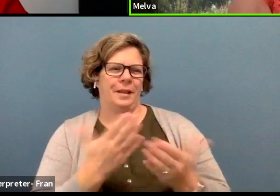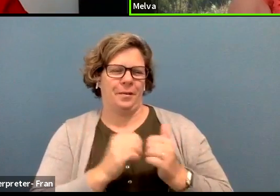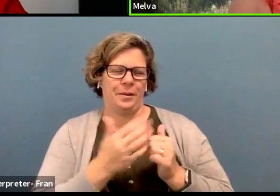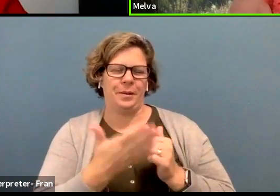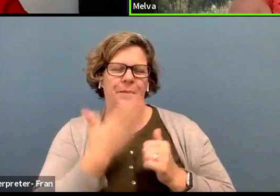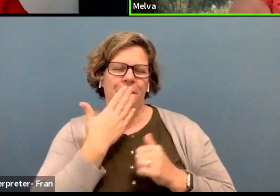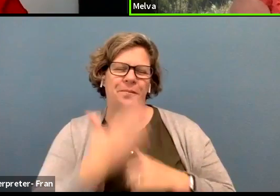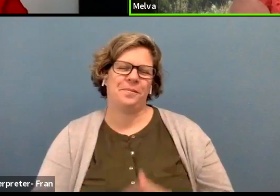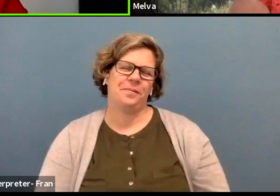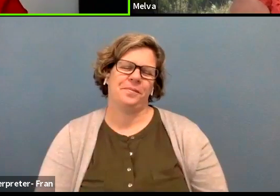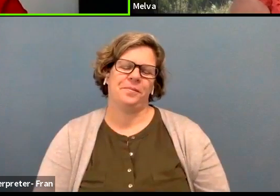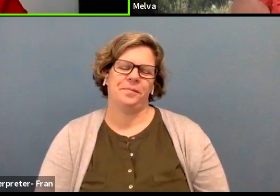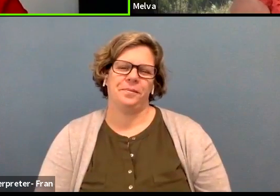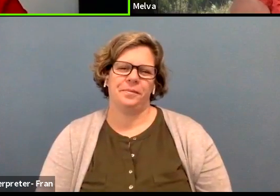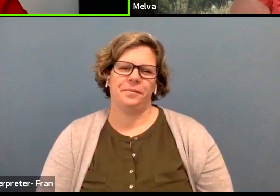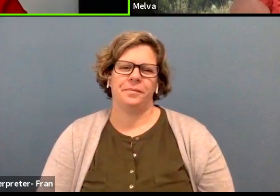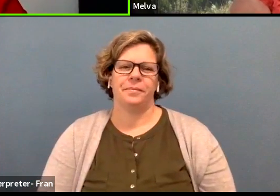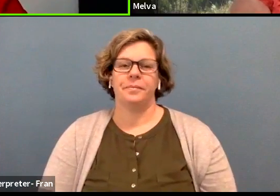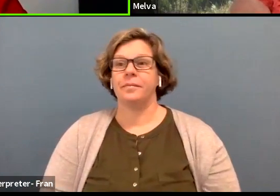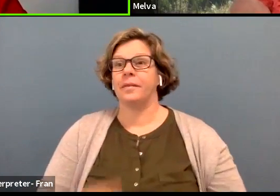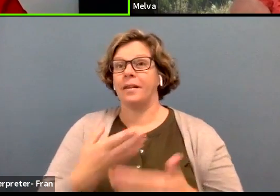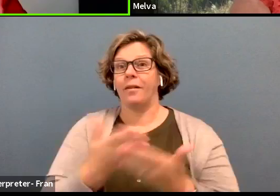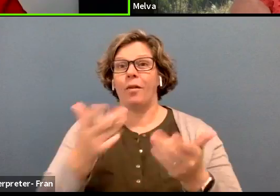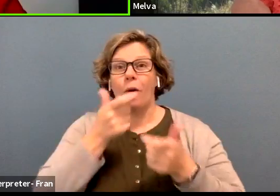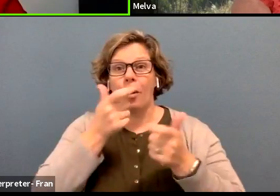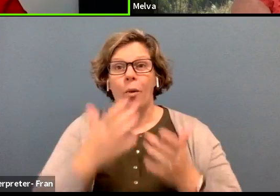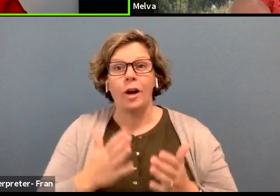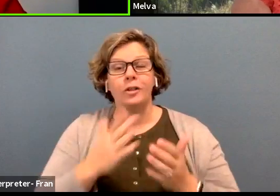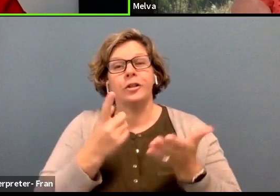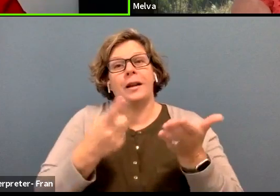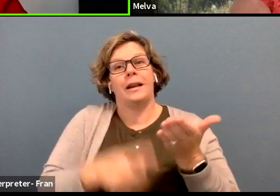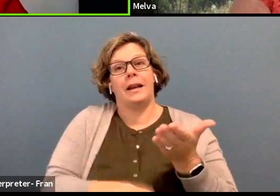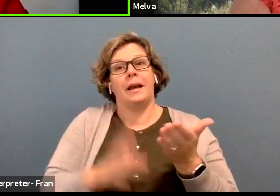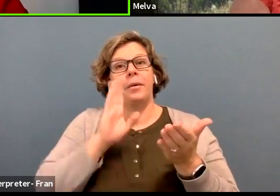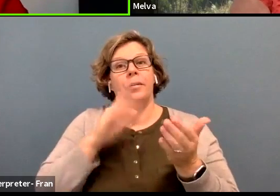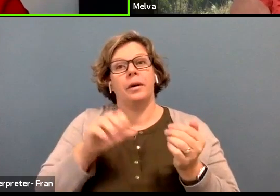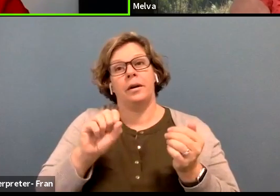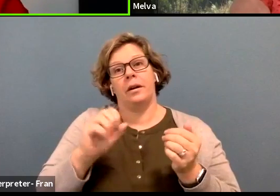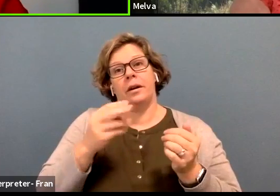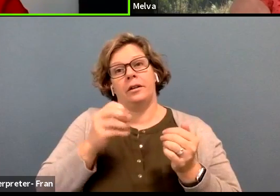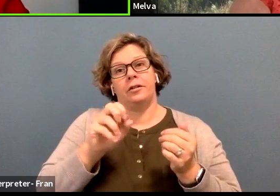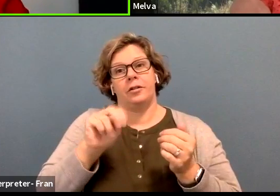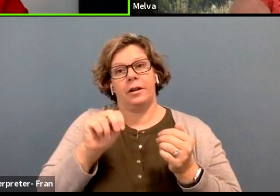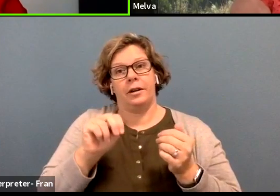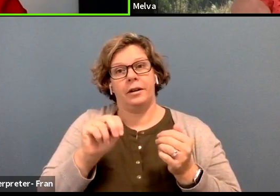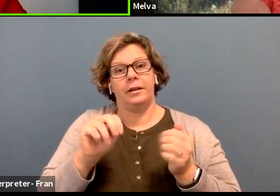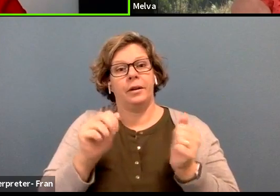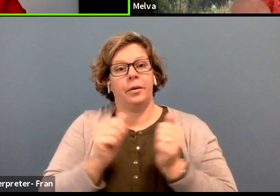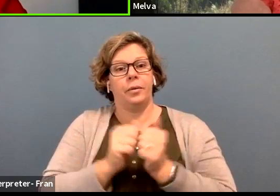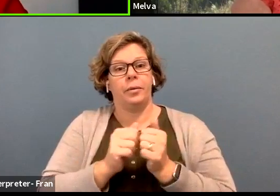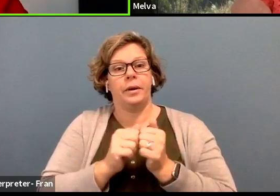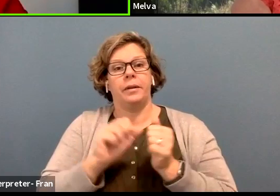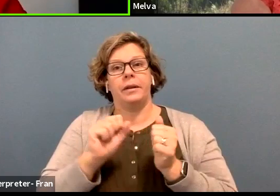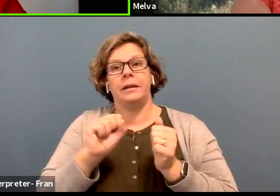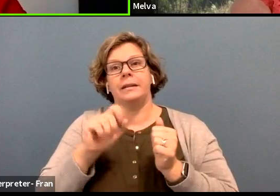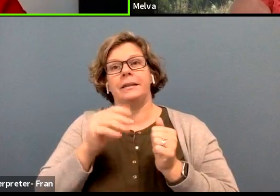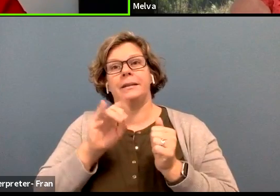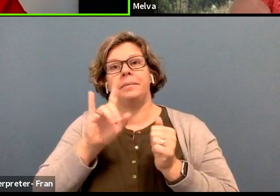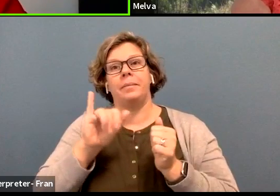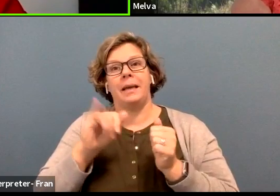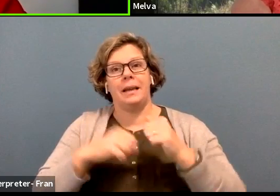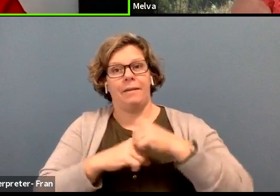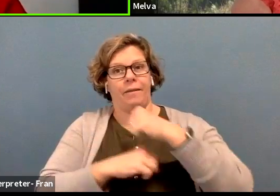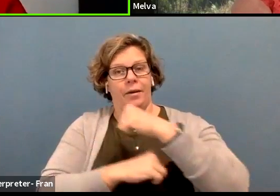you. And for the viewers, next week we will have Shannon with the Speedy Foundation. So we'll be